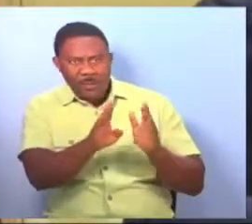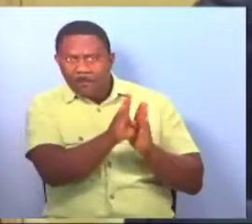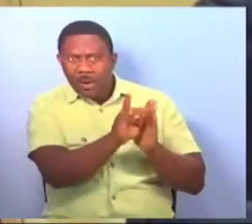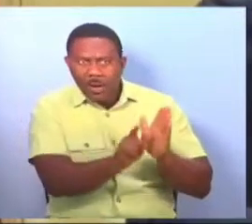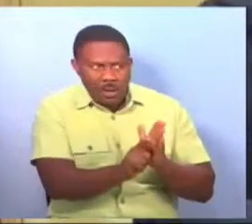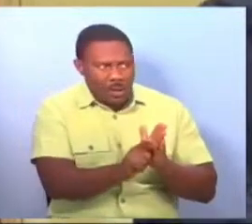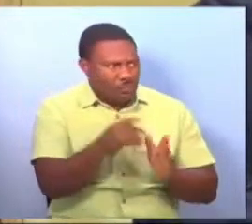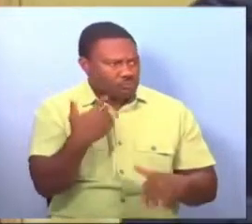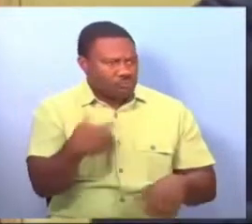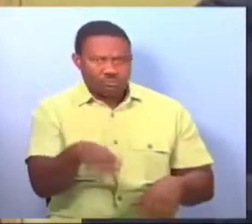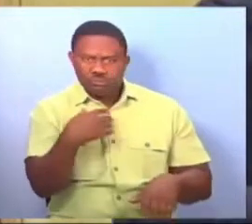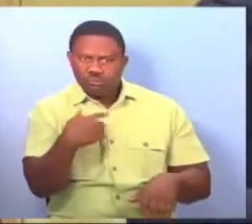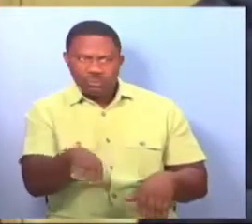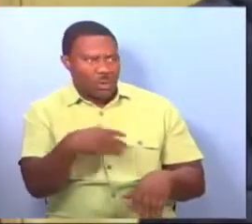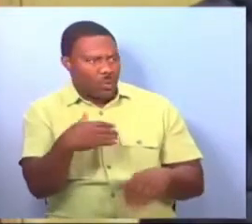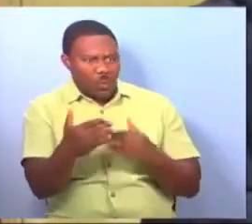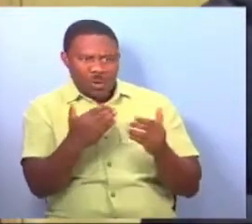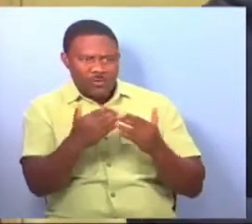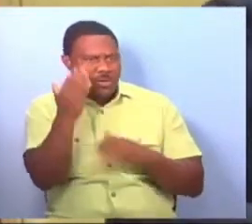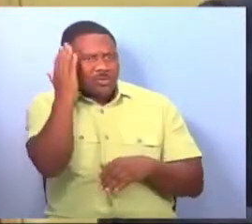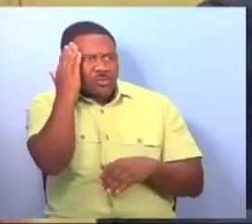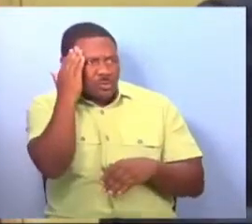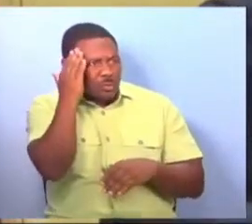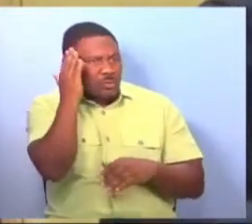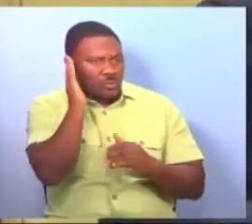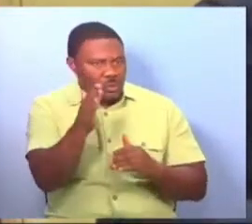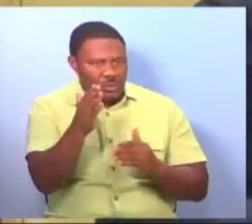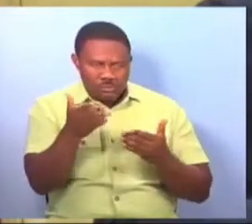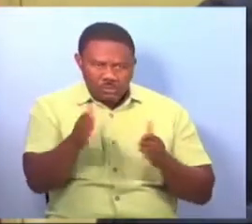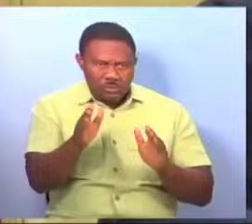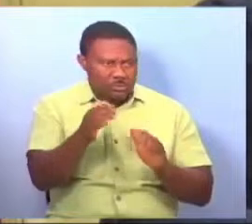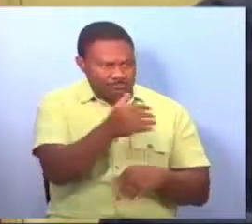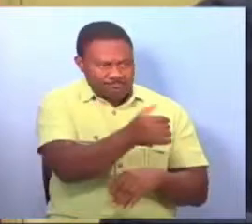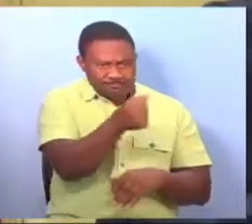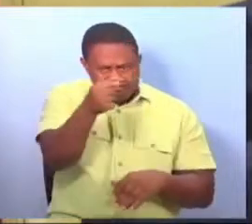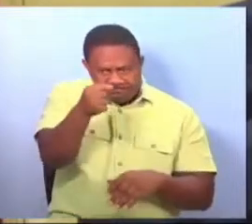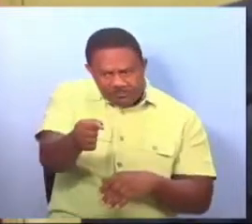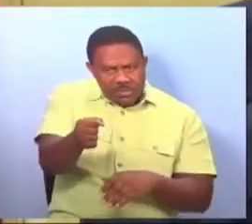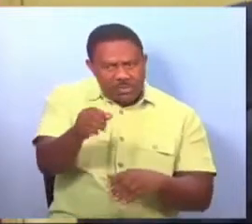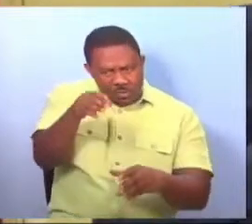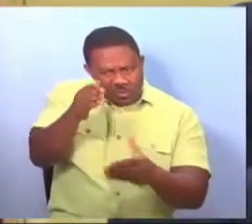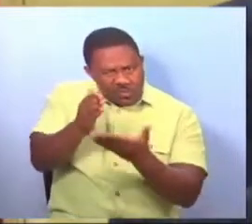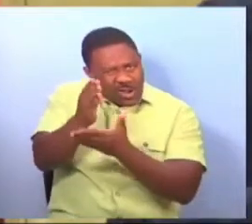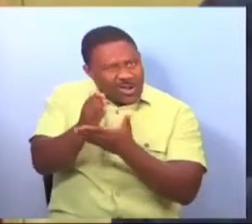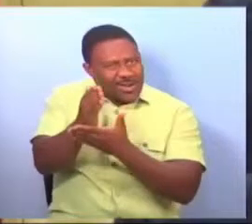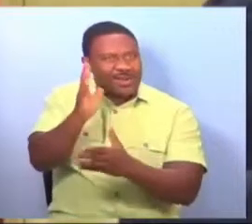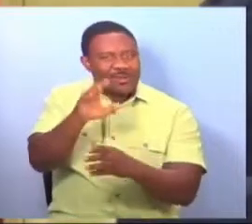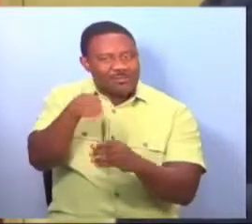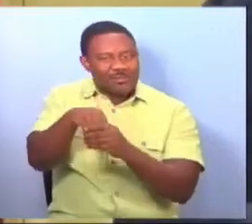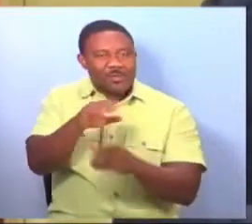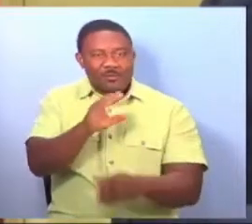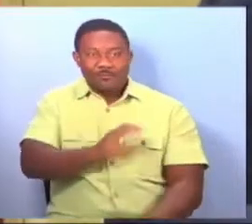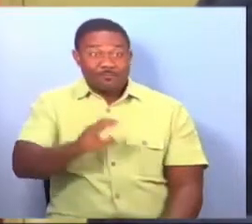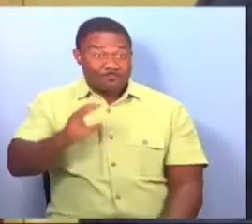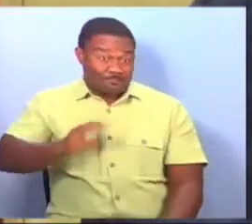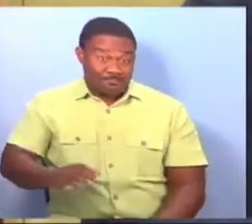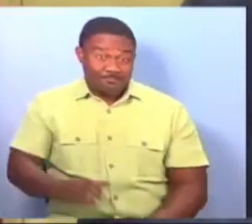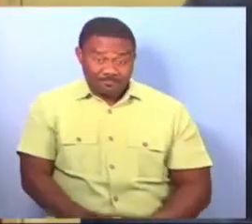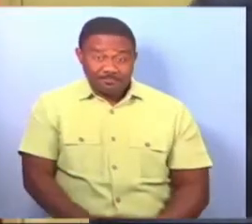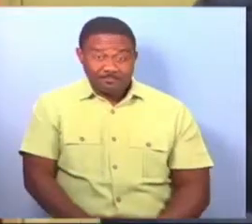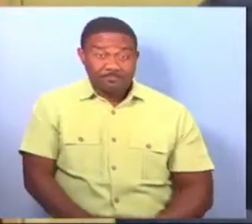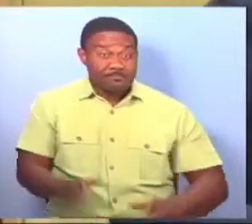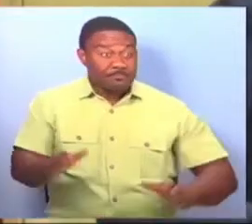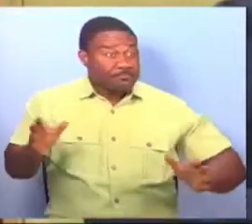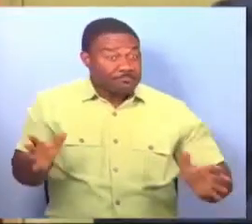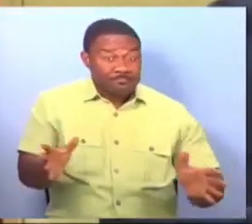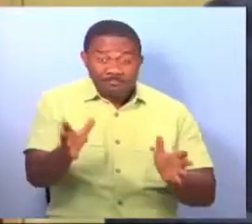given opportunity by the leaders to place him at the Rifle Committee. I will urge every member of